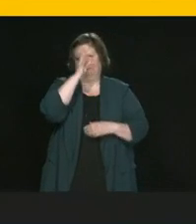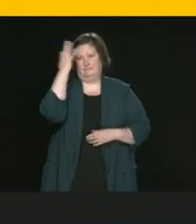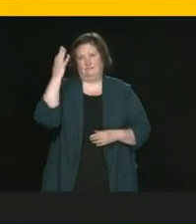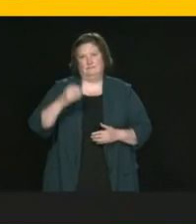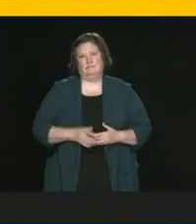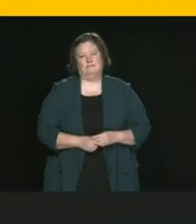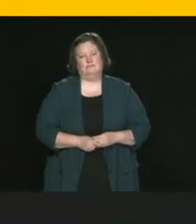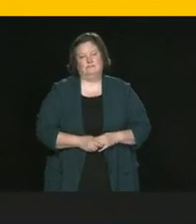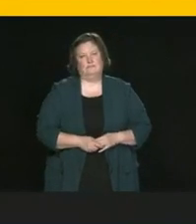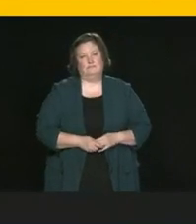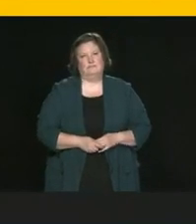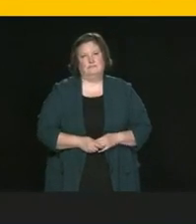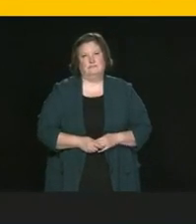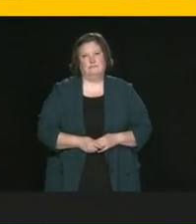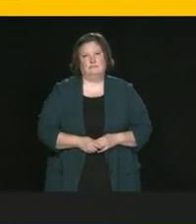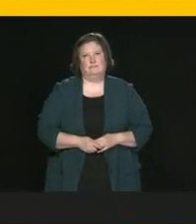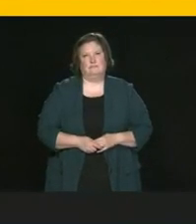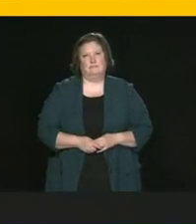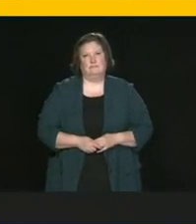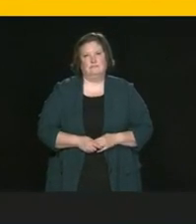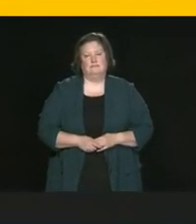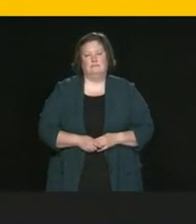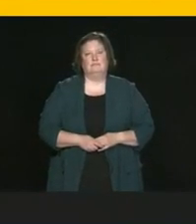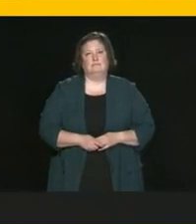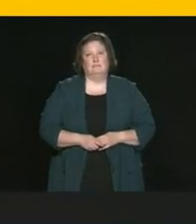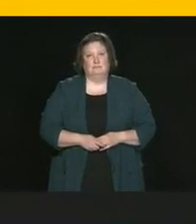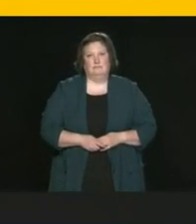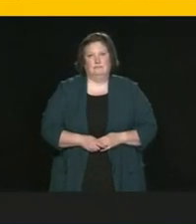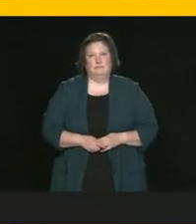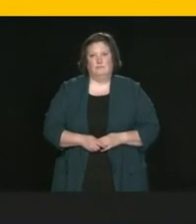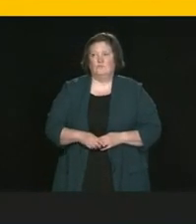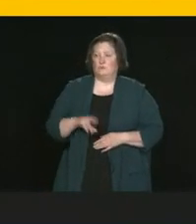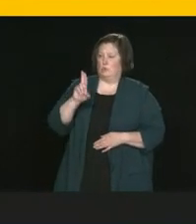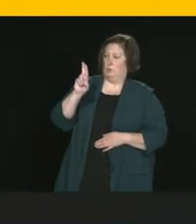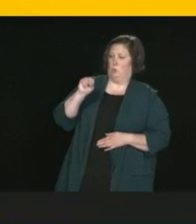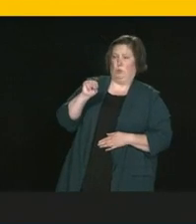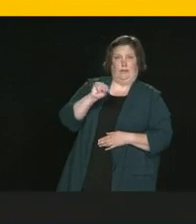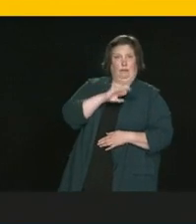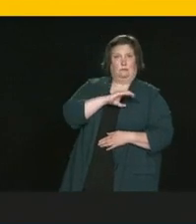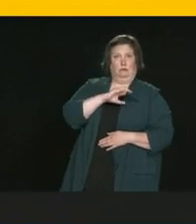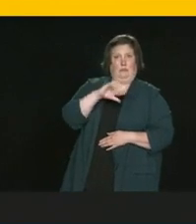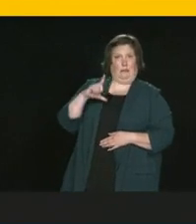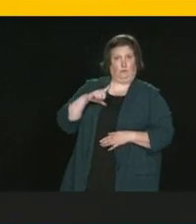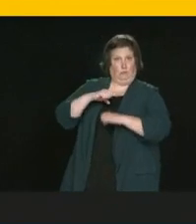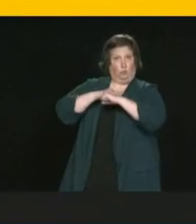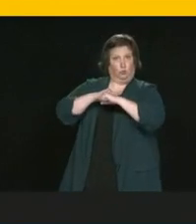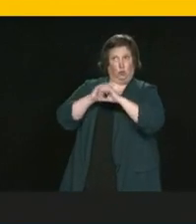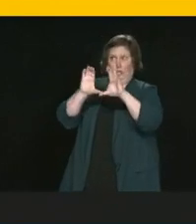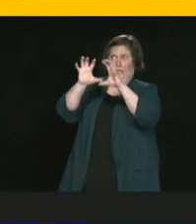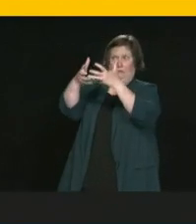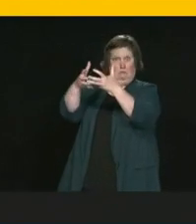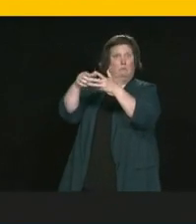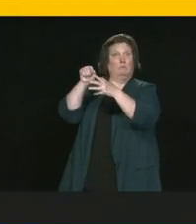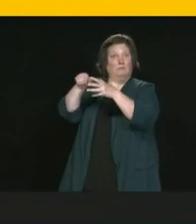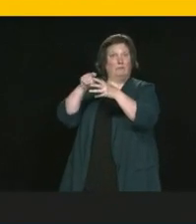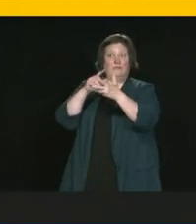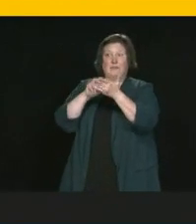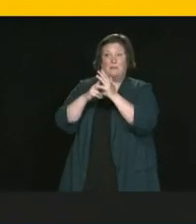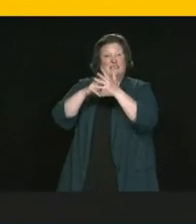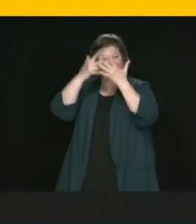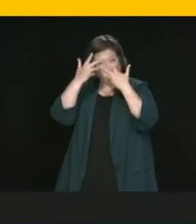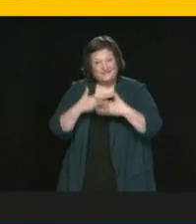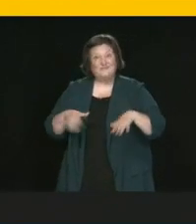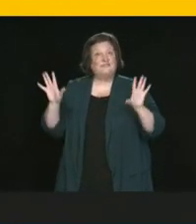As I've said right from the very beginning, a seat on the UN Security Council is not an end in itself for